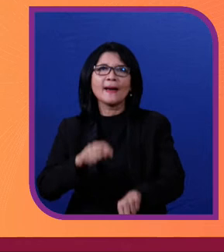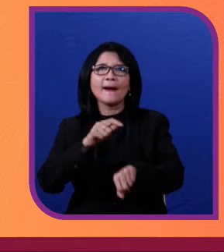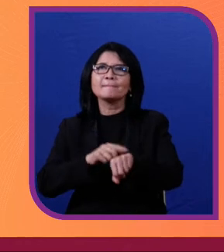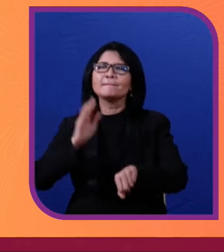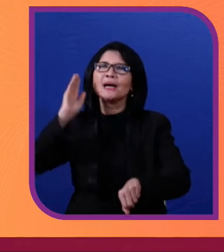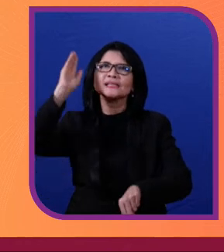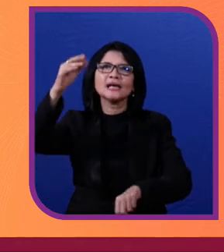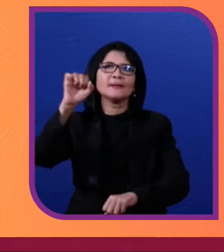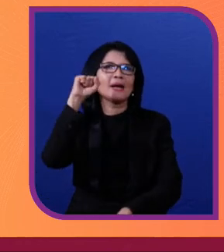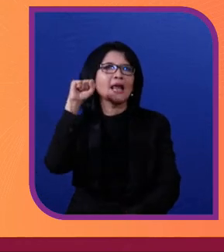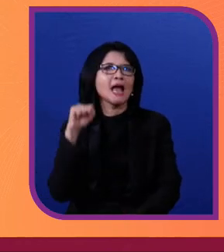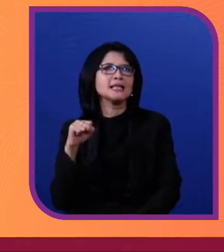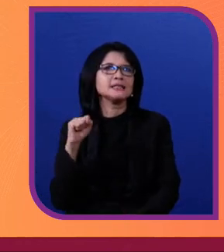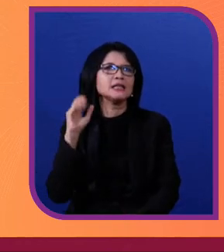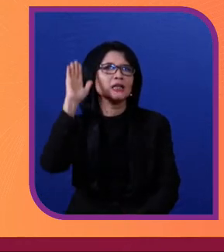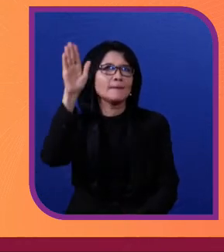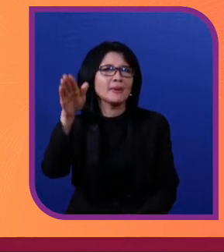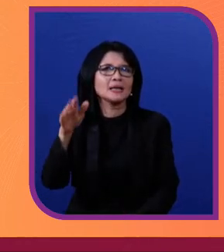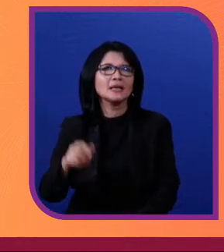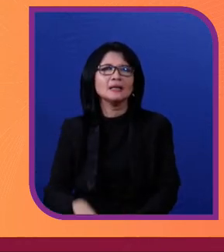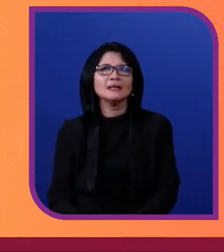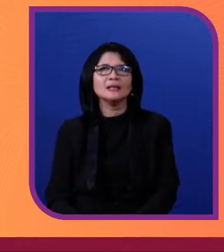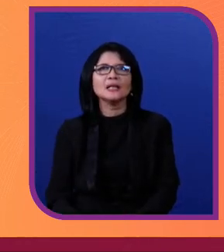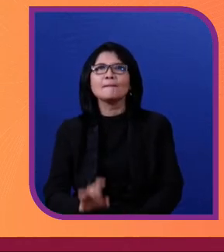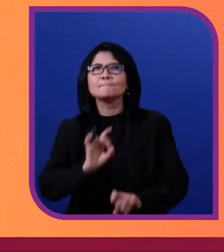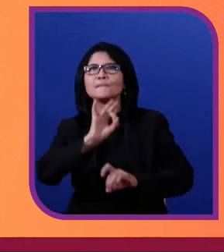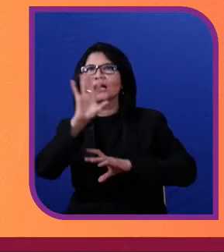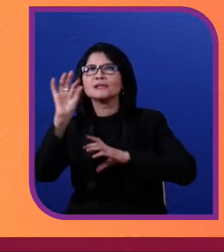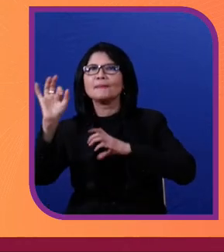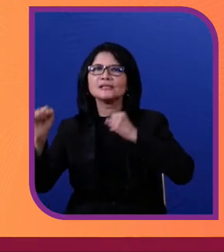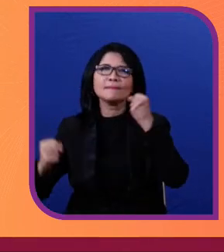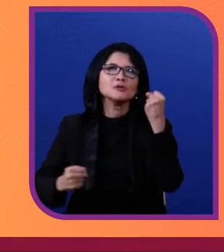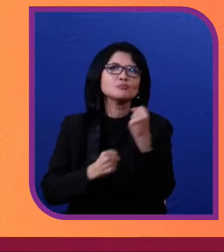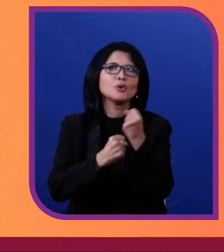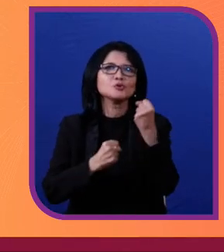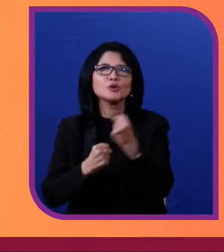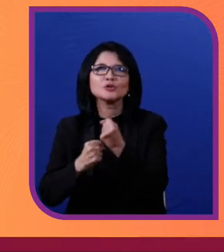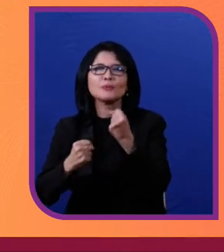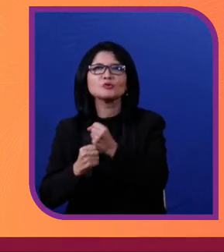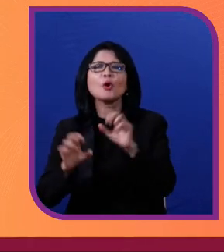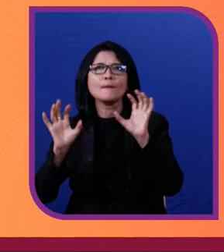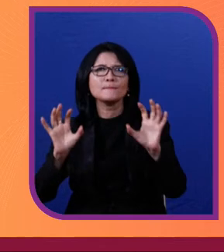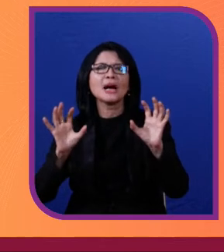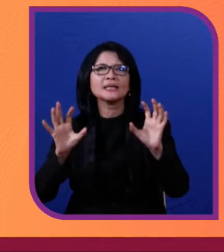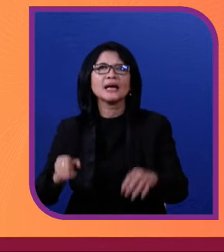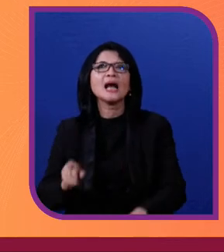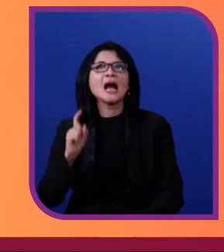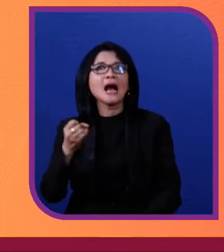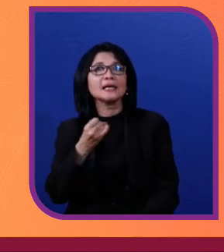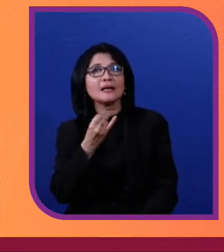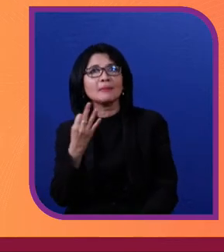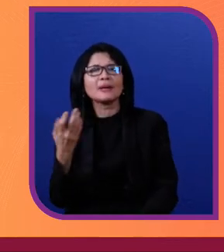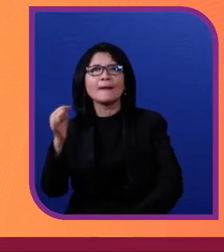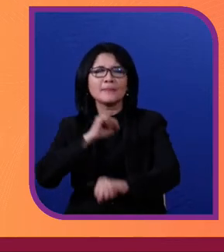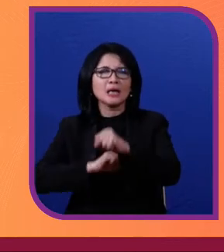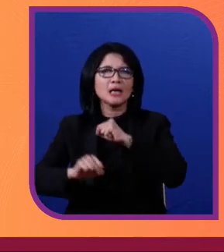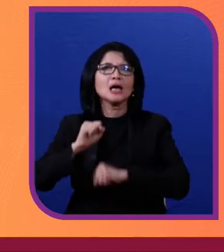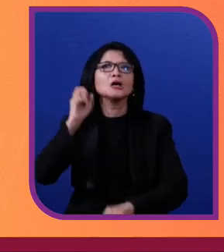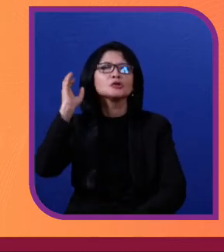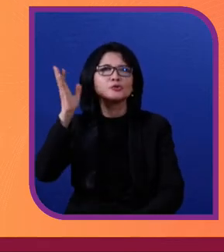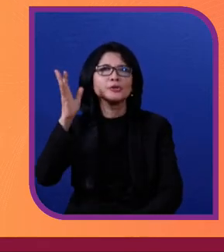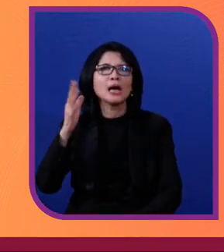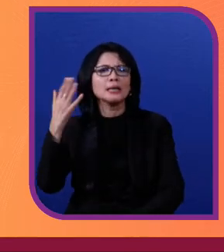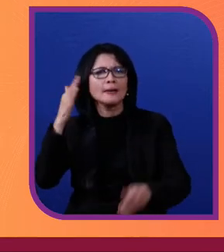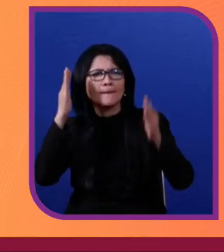multiple sponsors smooth Mr action already samar watching very carefully How the